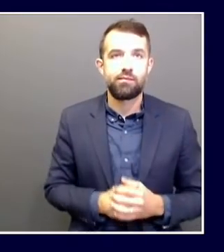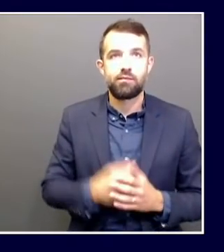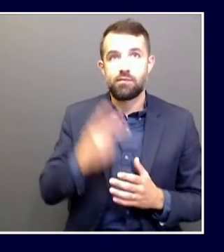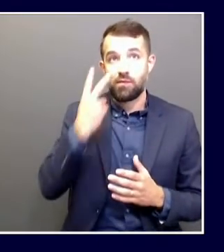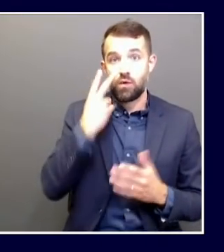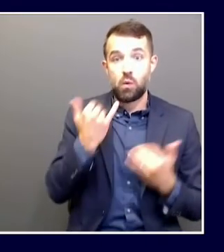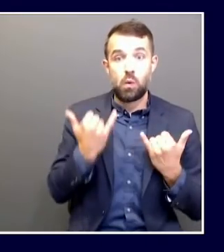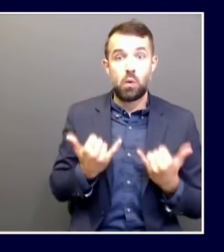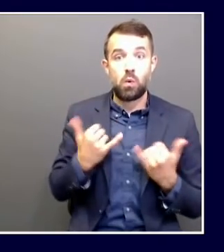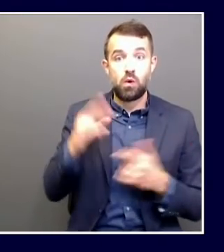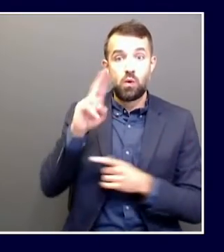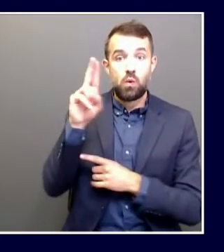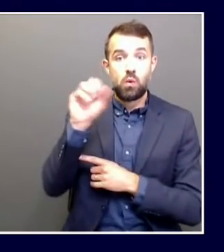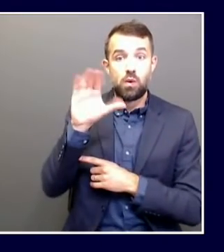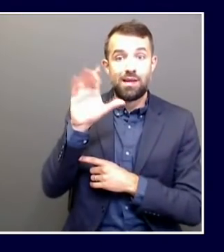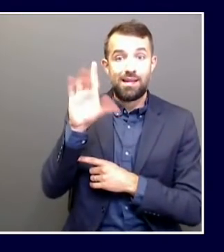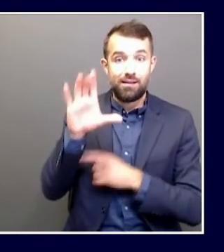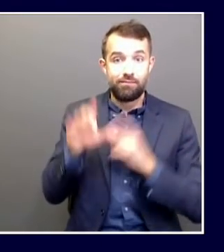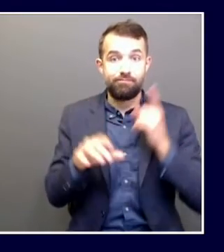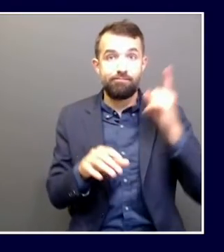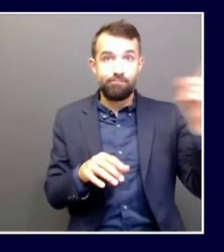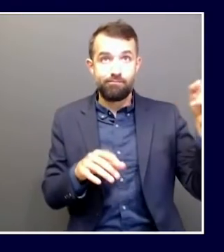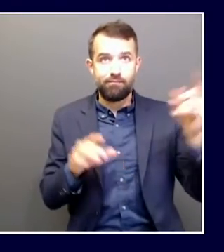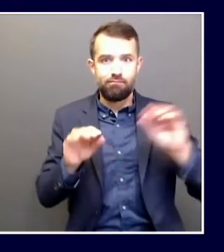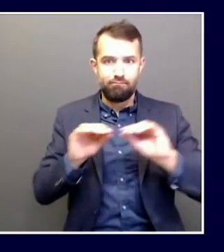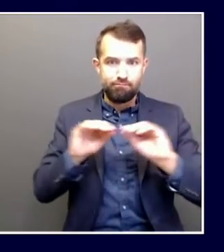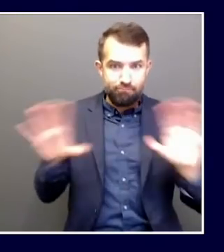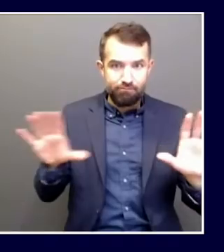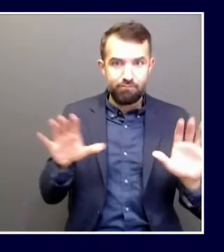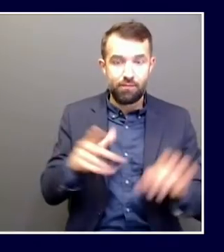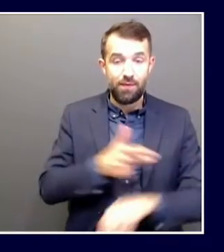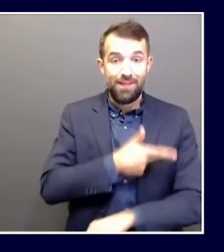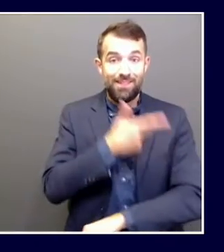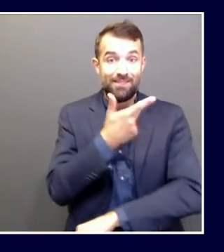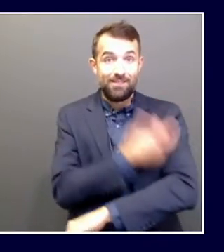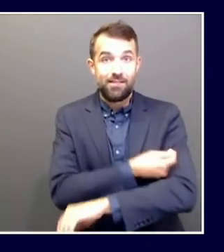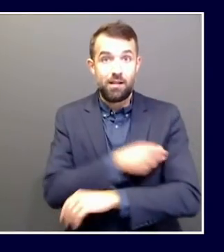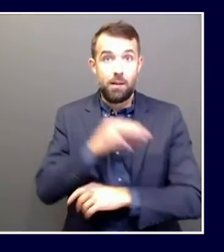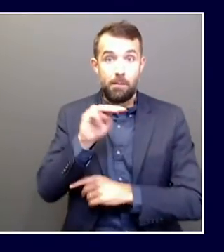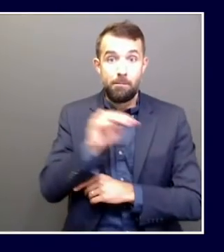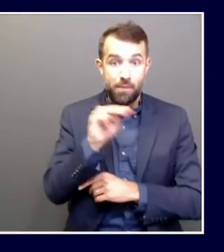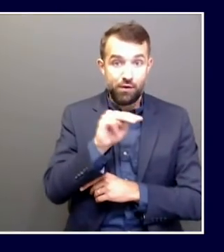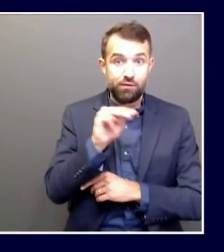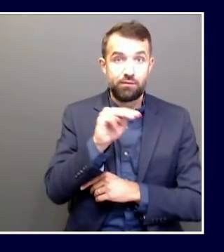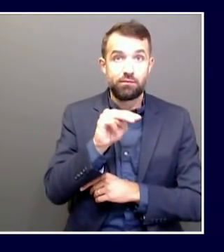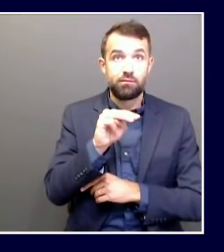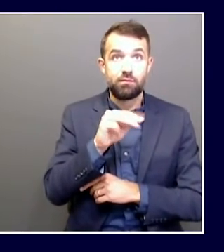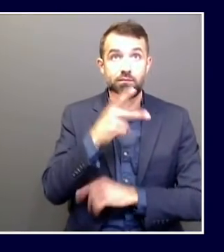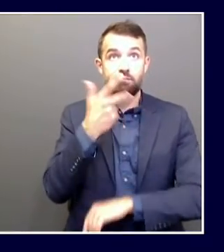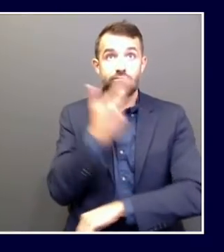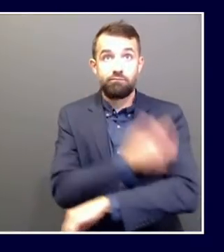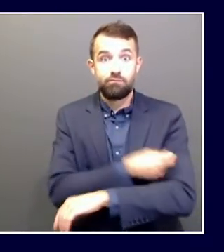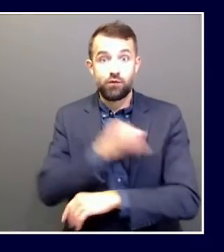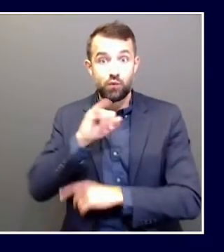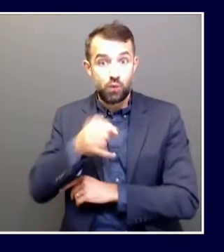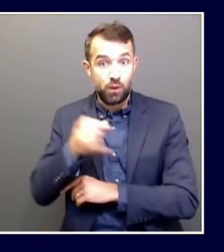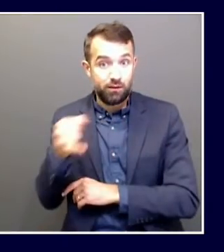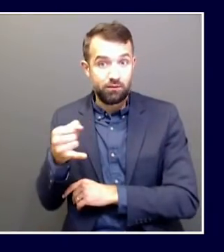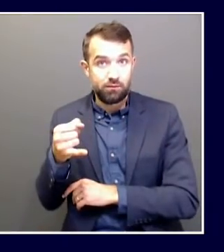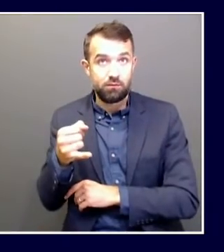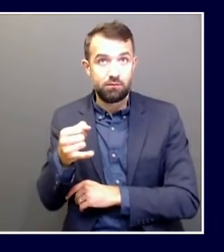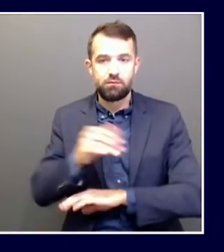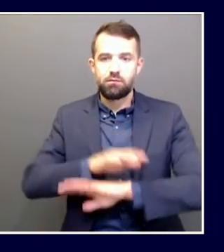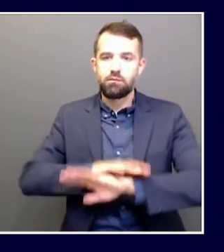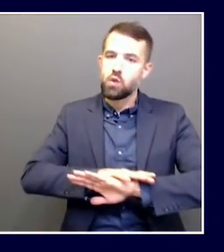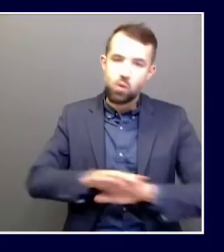I understand from the meetings last week, that is very much in the process of being evaluated, and they're hoping to have